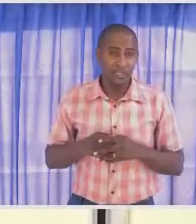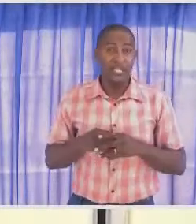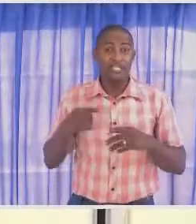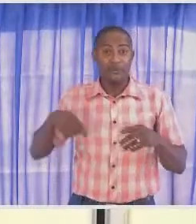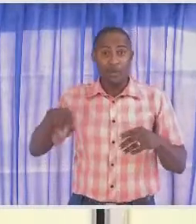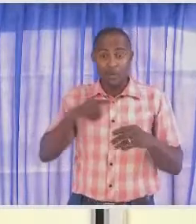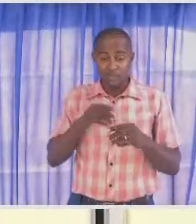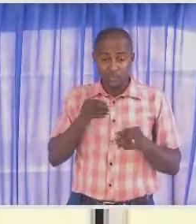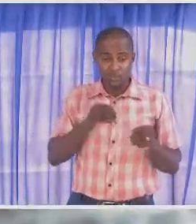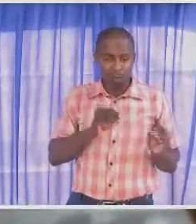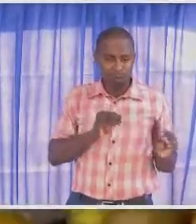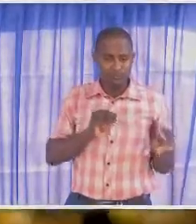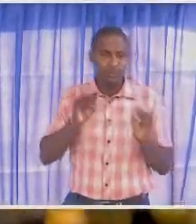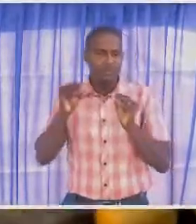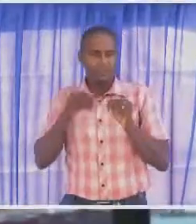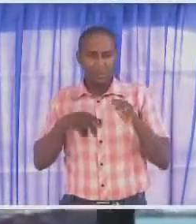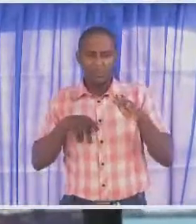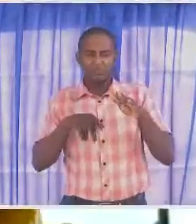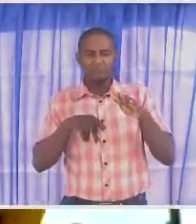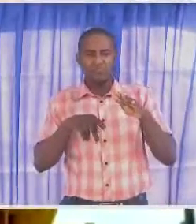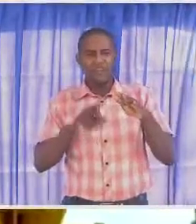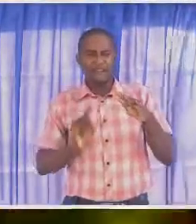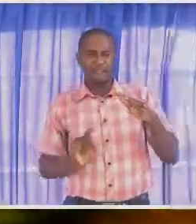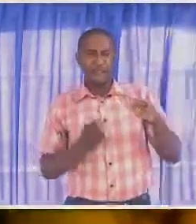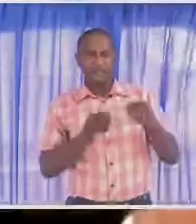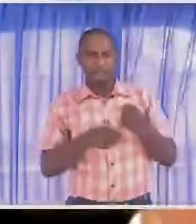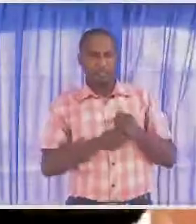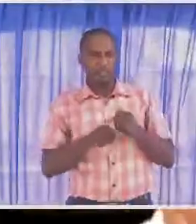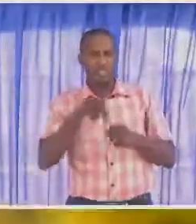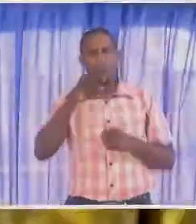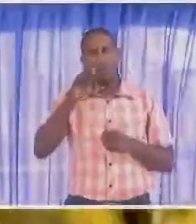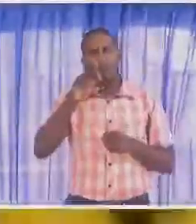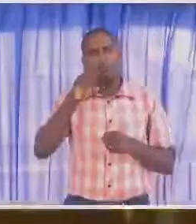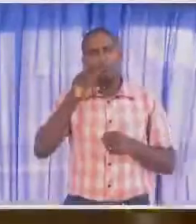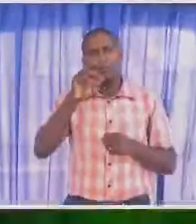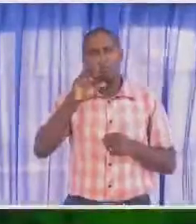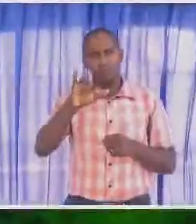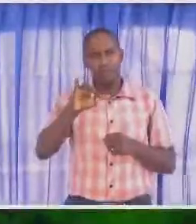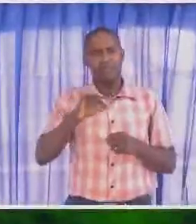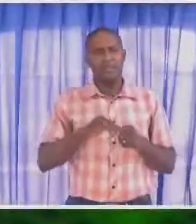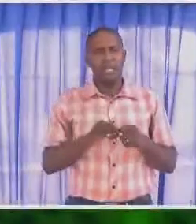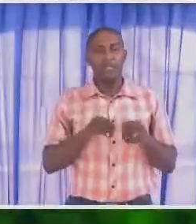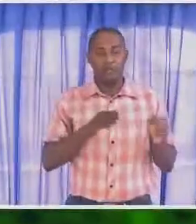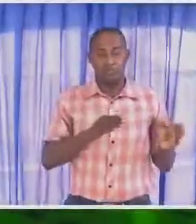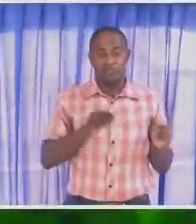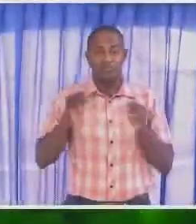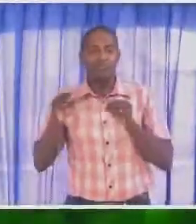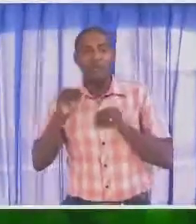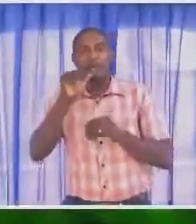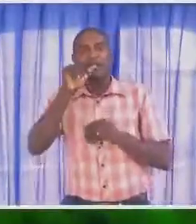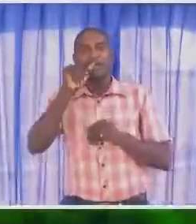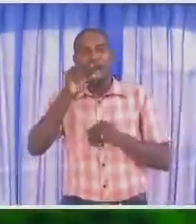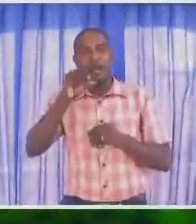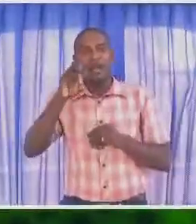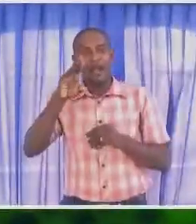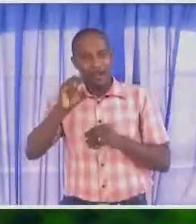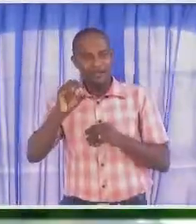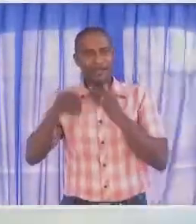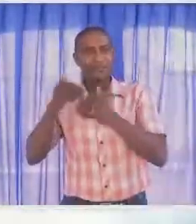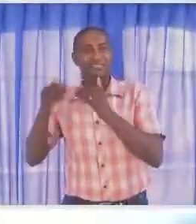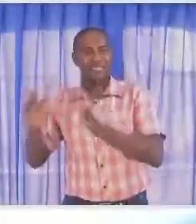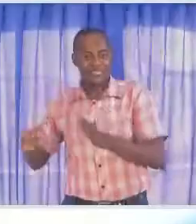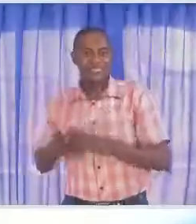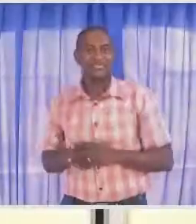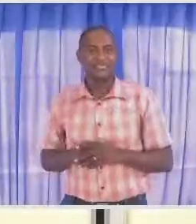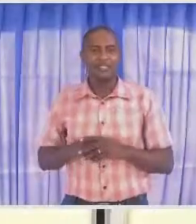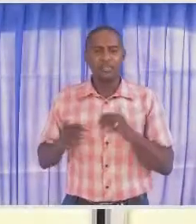move from just being primary producers to being agro-processors, to enhancing our value